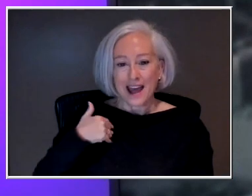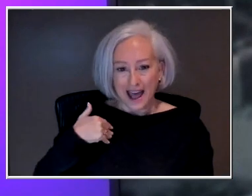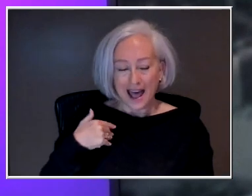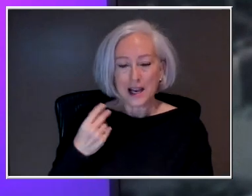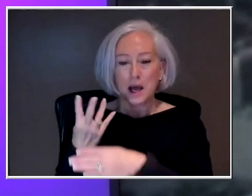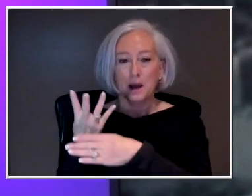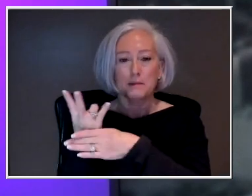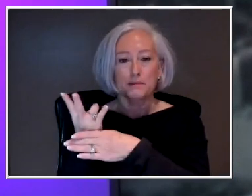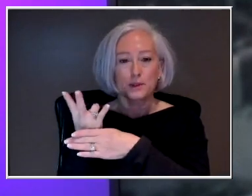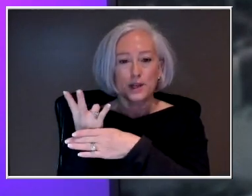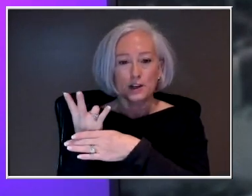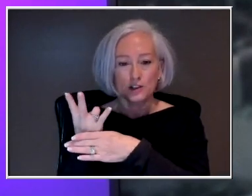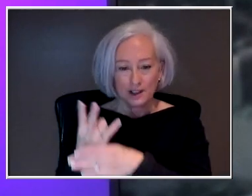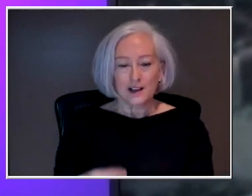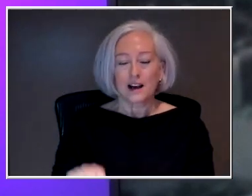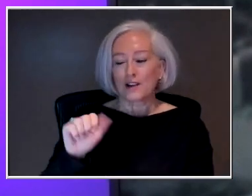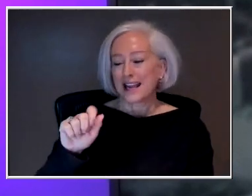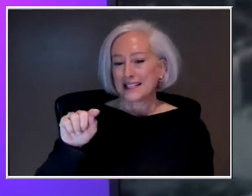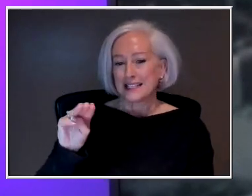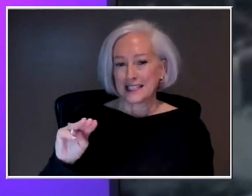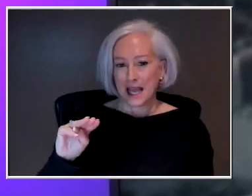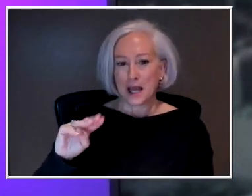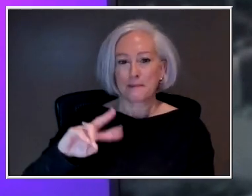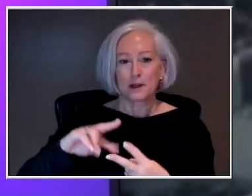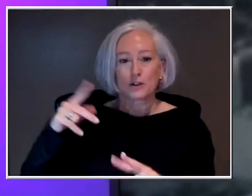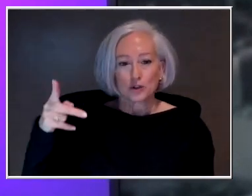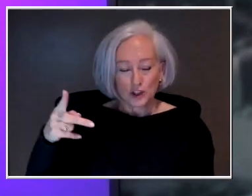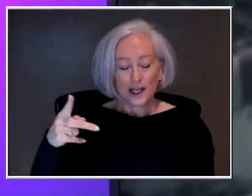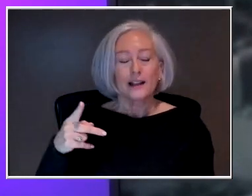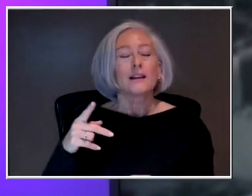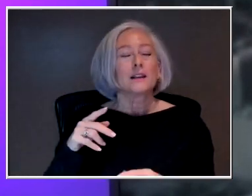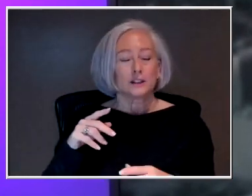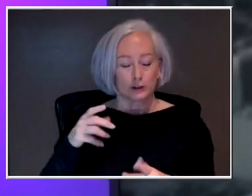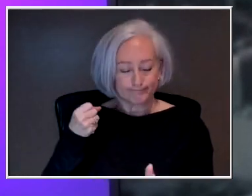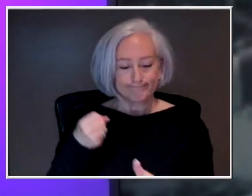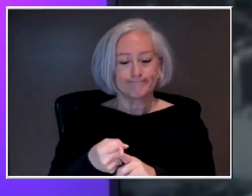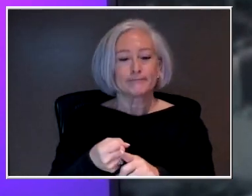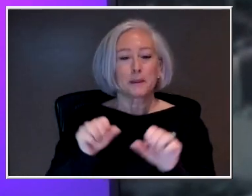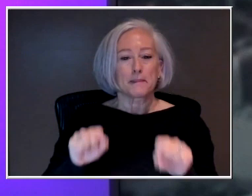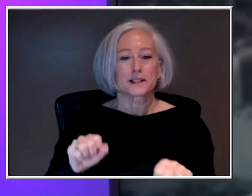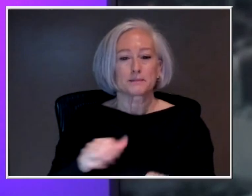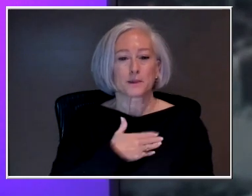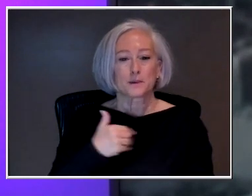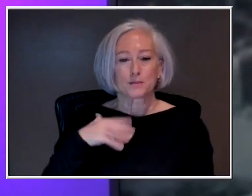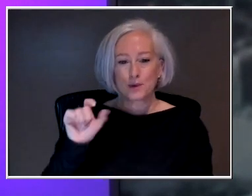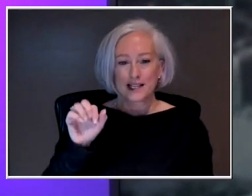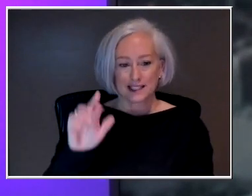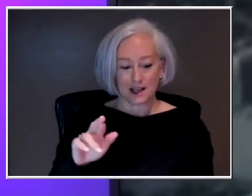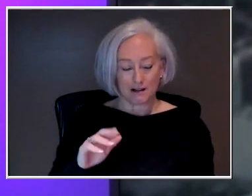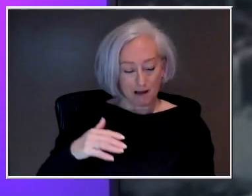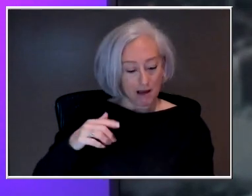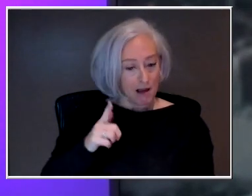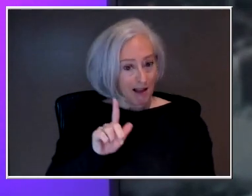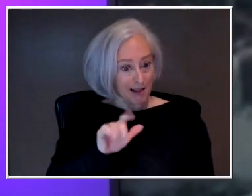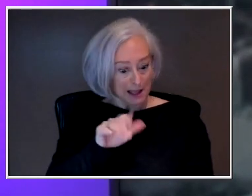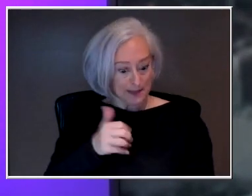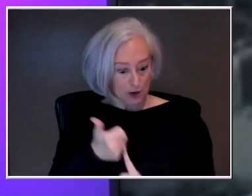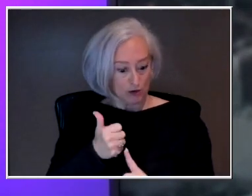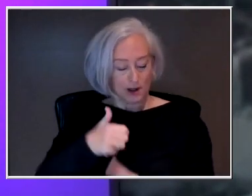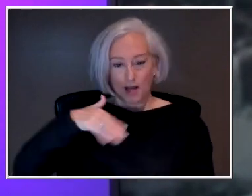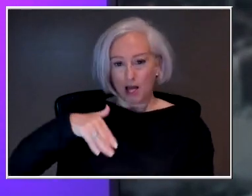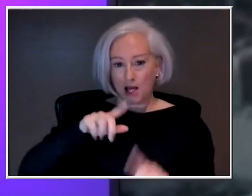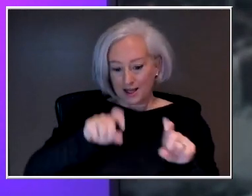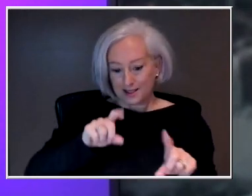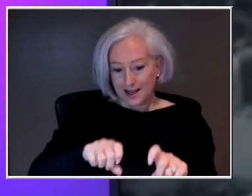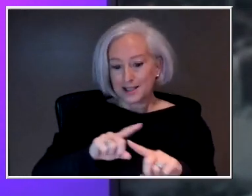that increases the chance of getting breast cancer. Libby hadn't been tested yet, but was already part of a proactive program here at